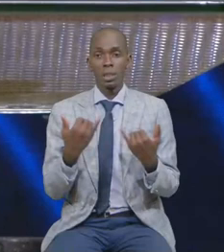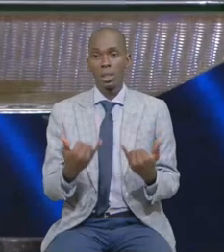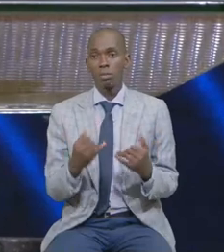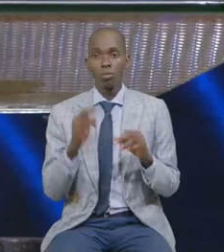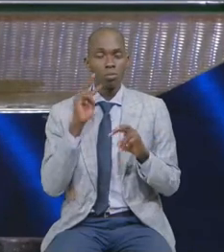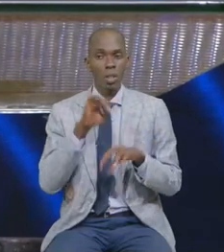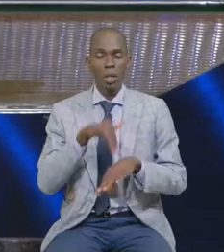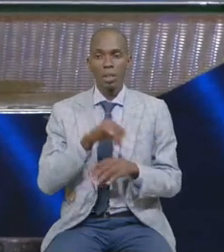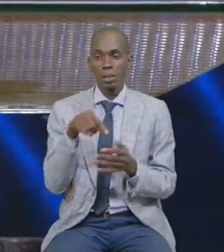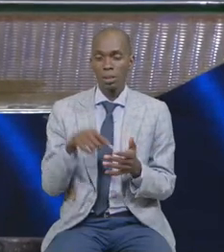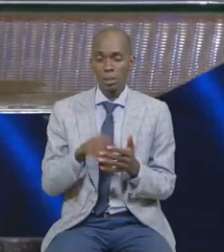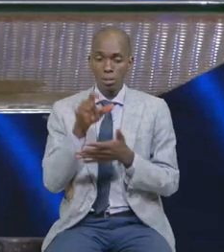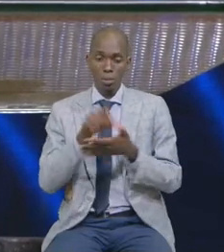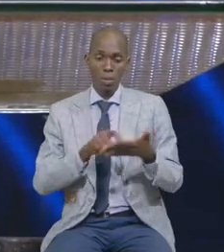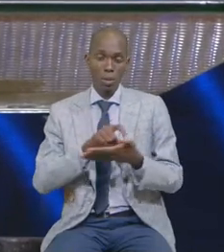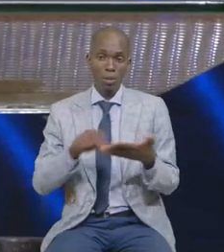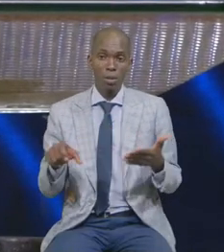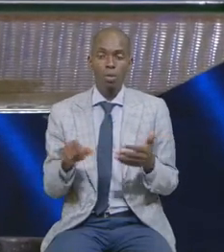at this message tonight